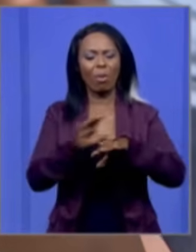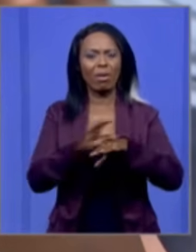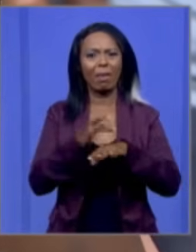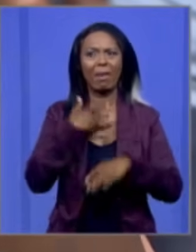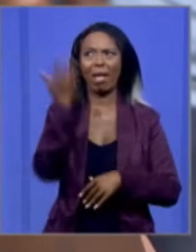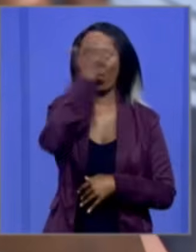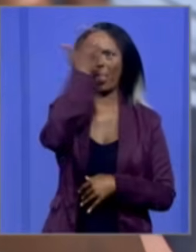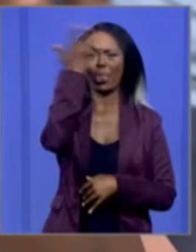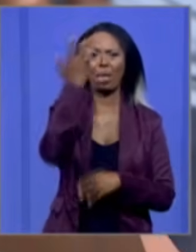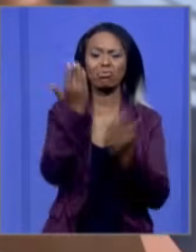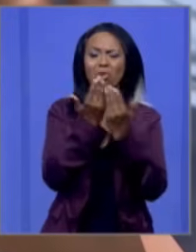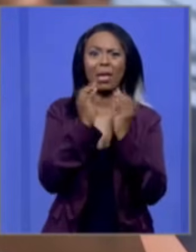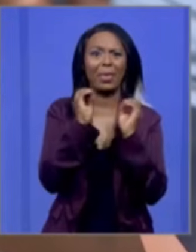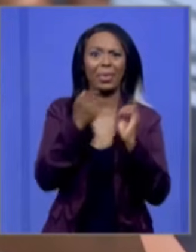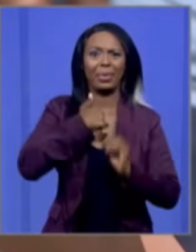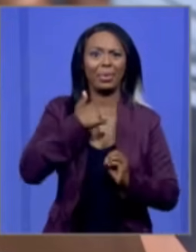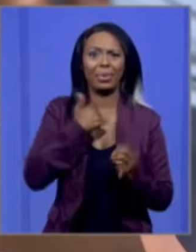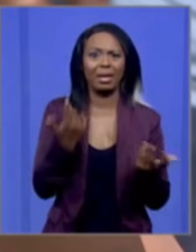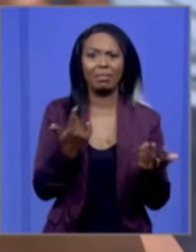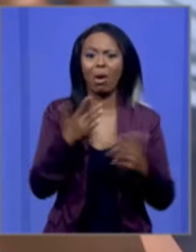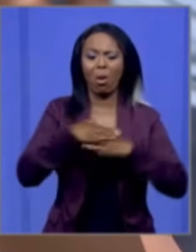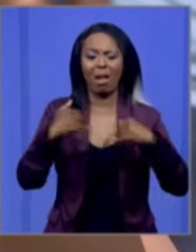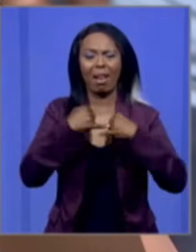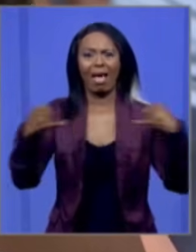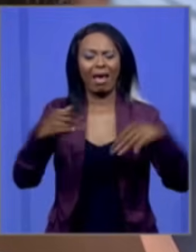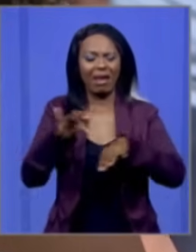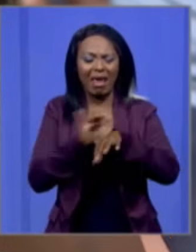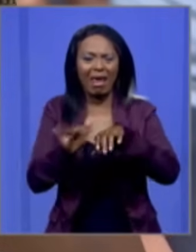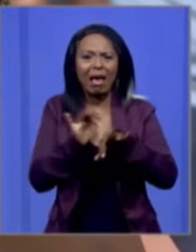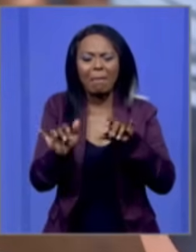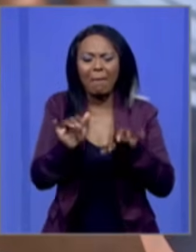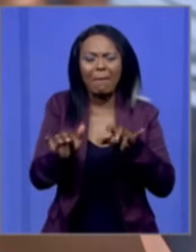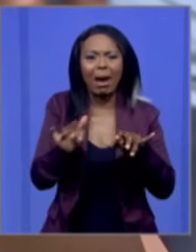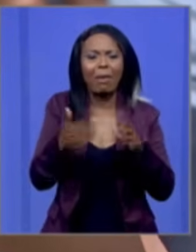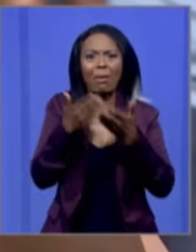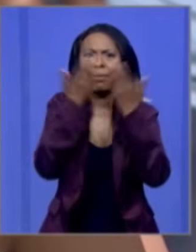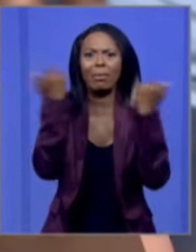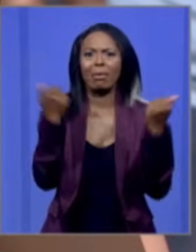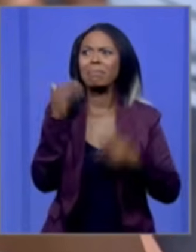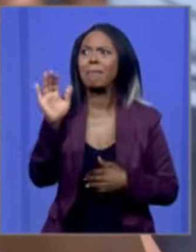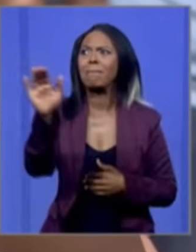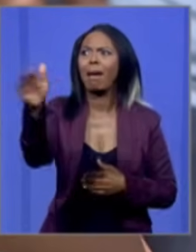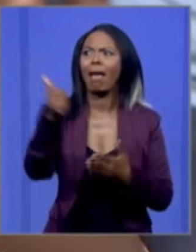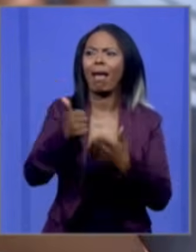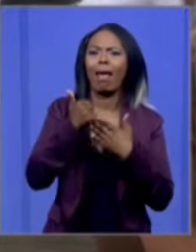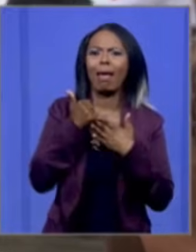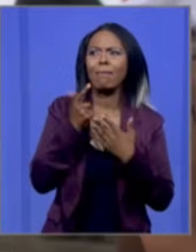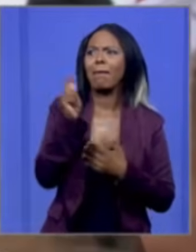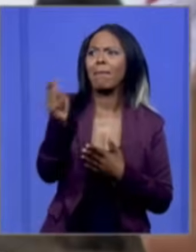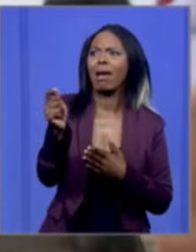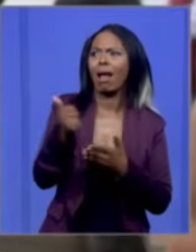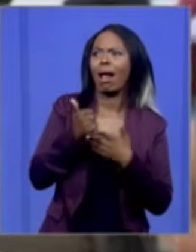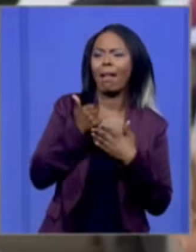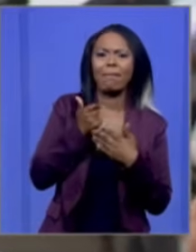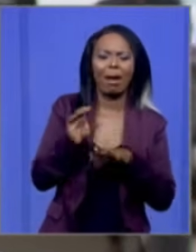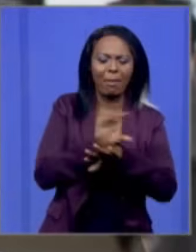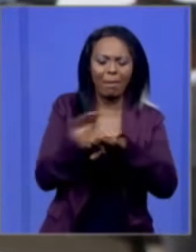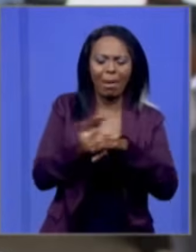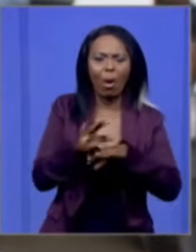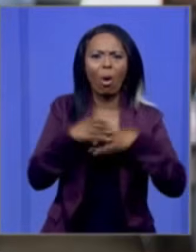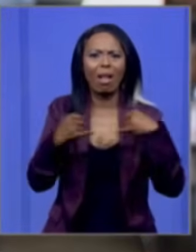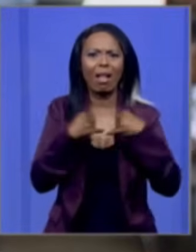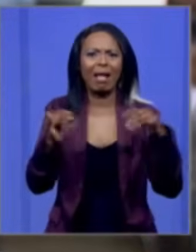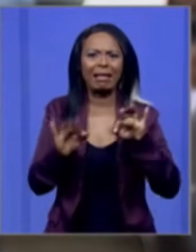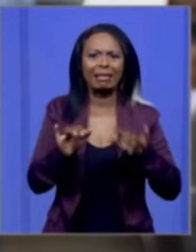then a ke tsebe gore o tsena mo online ke tsena bjane ke dia bjang ke tshwanetse ke patele motho yo mongwe o tsena online. Ke le ko magaeng and then